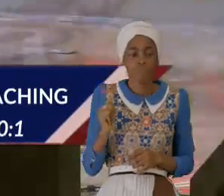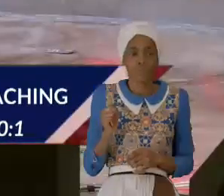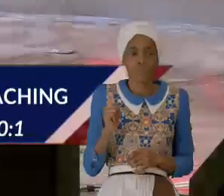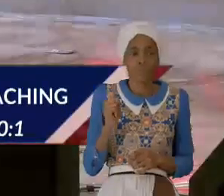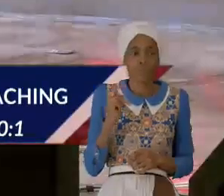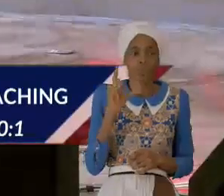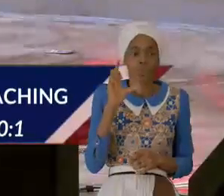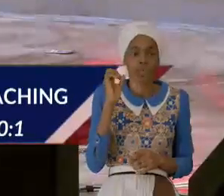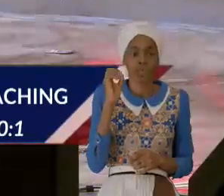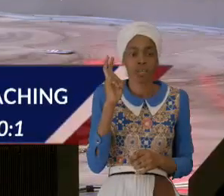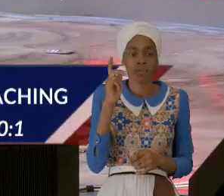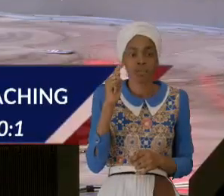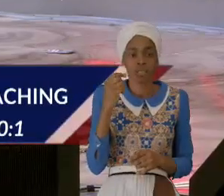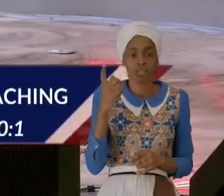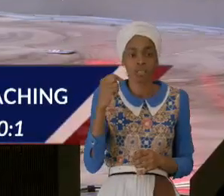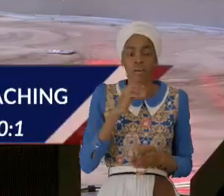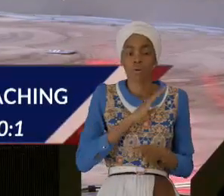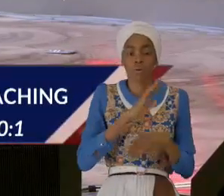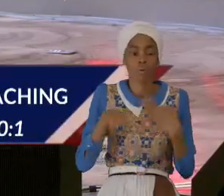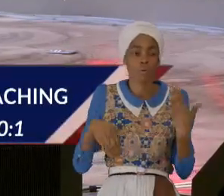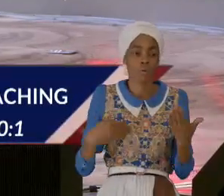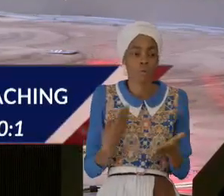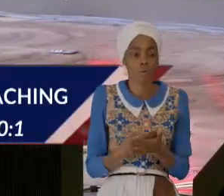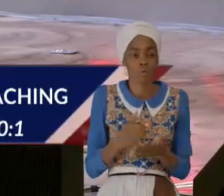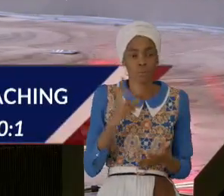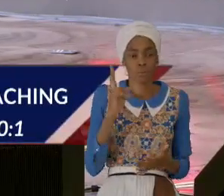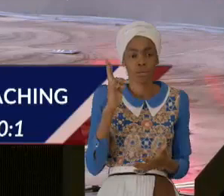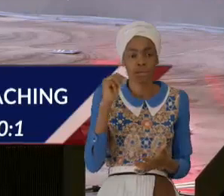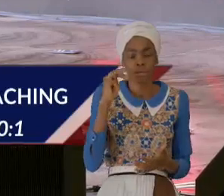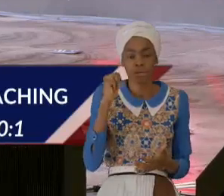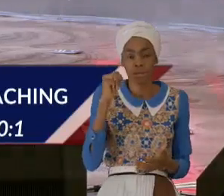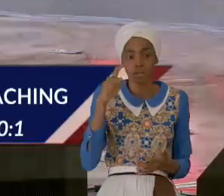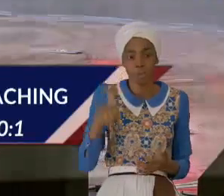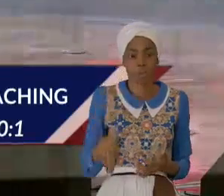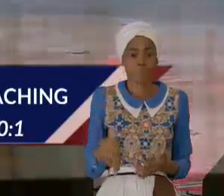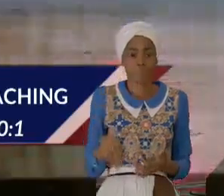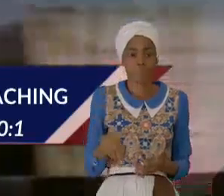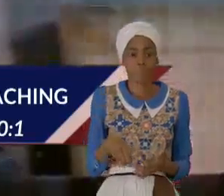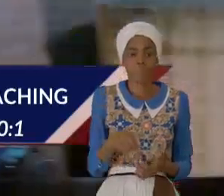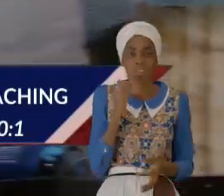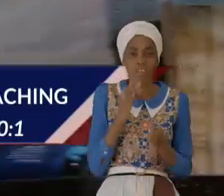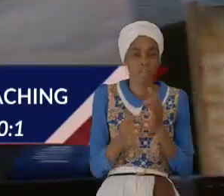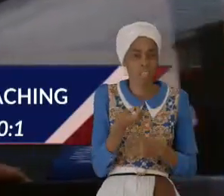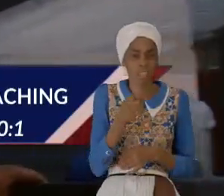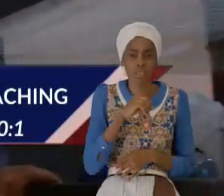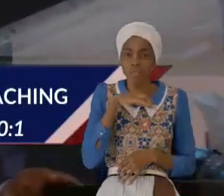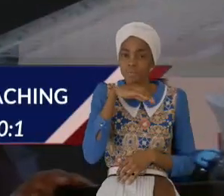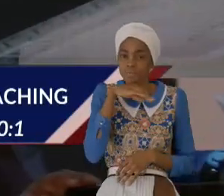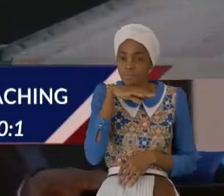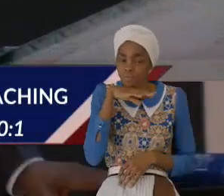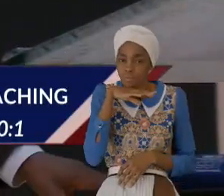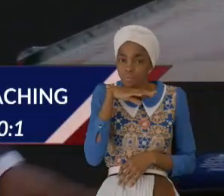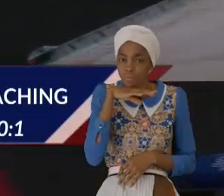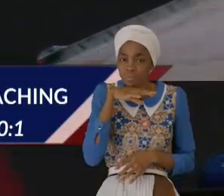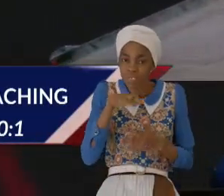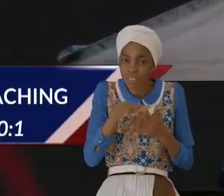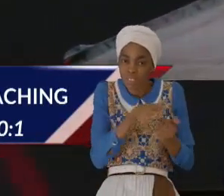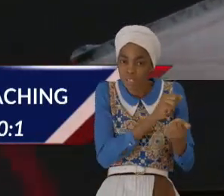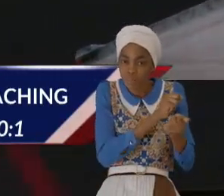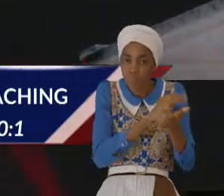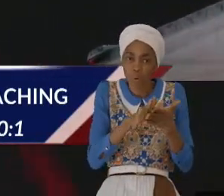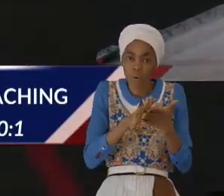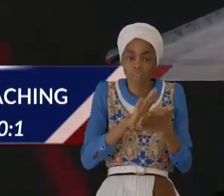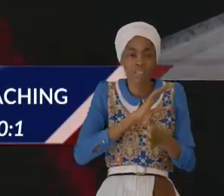the whole lump. If a little leaven leaveneth